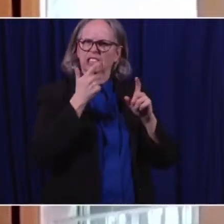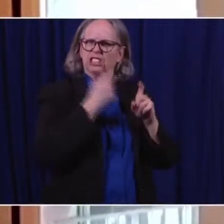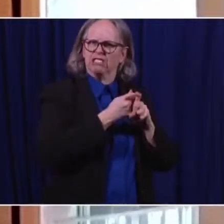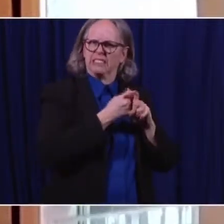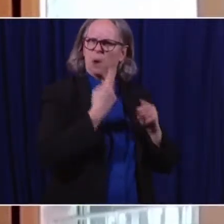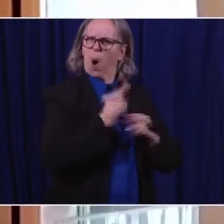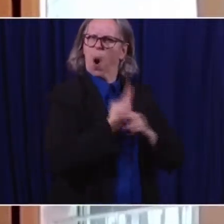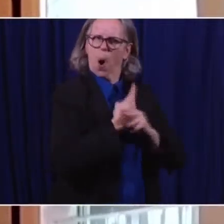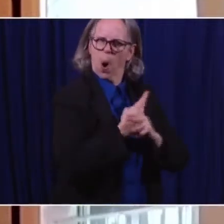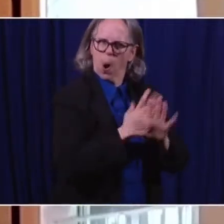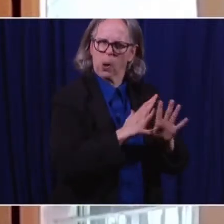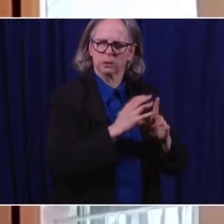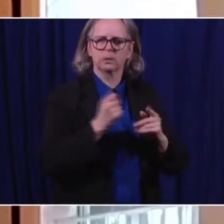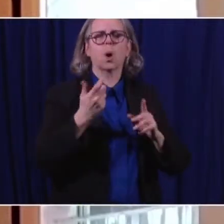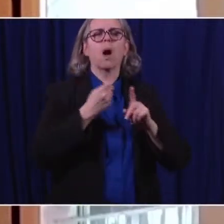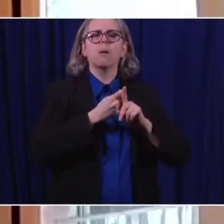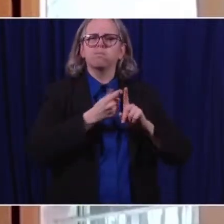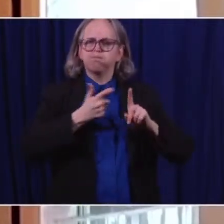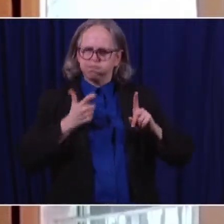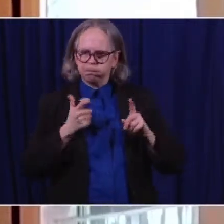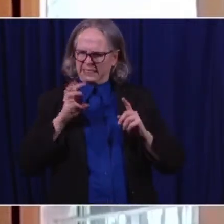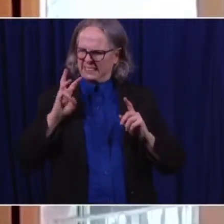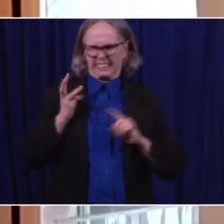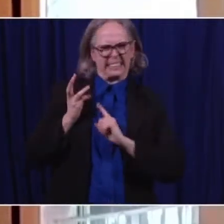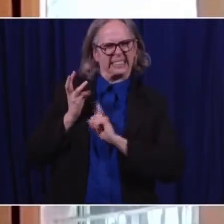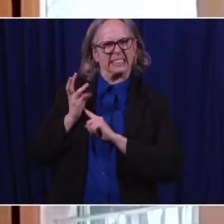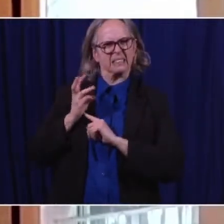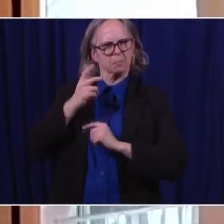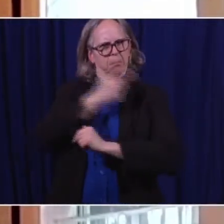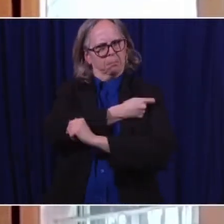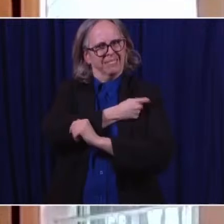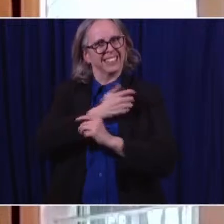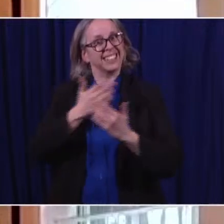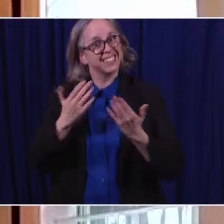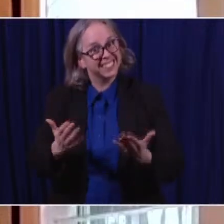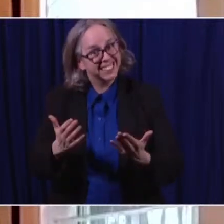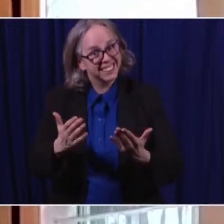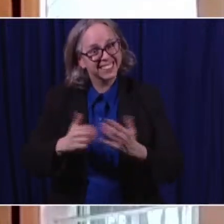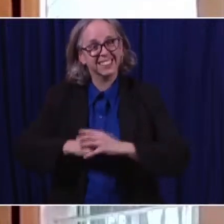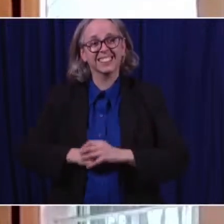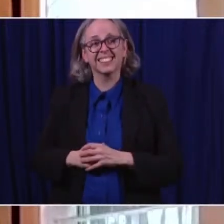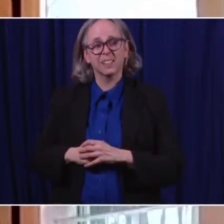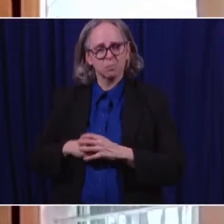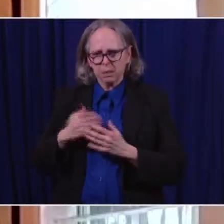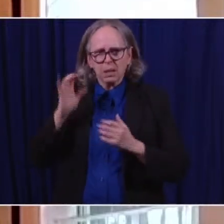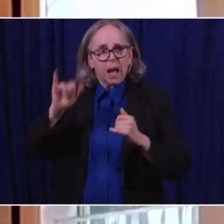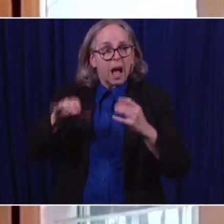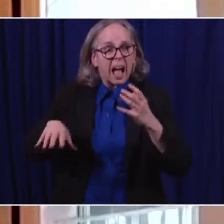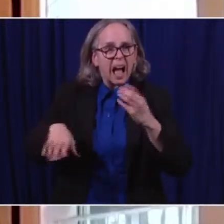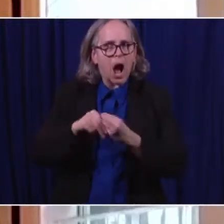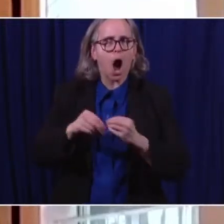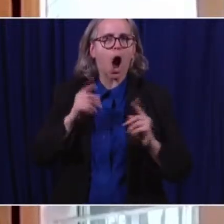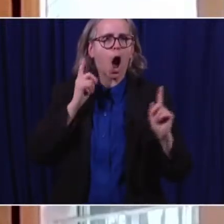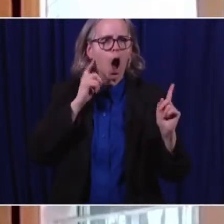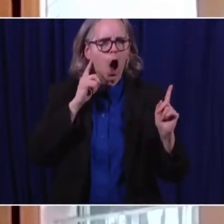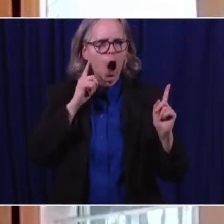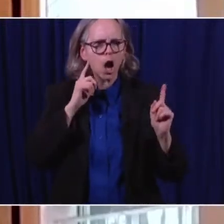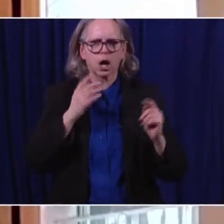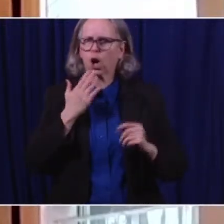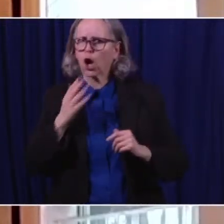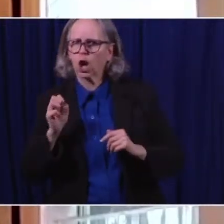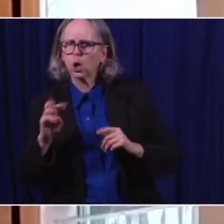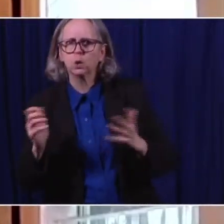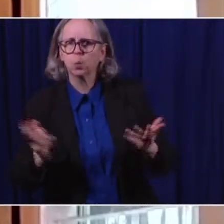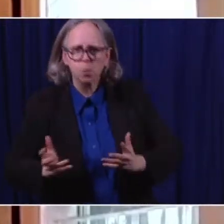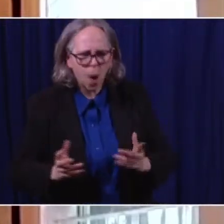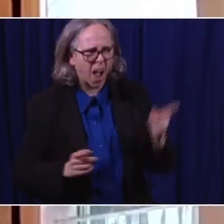good news today. We learned that our federal partners have made similar observations and will be moving